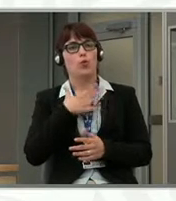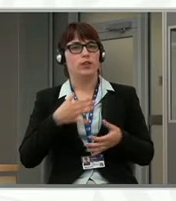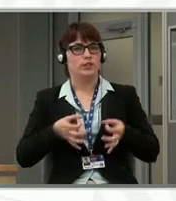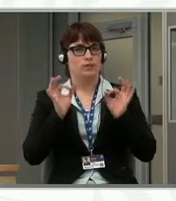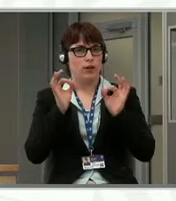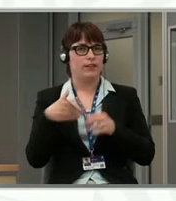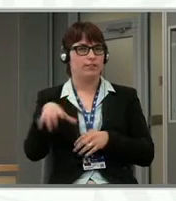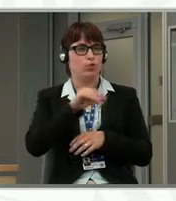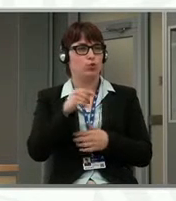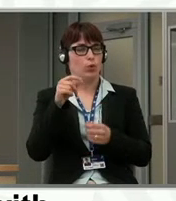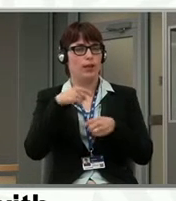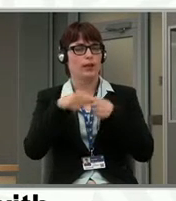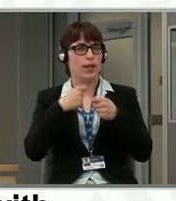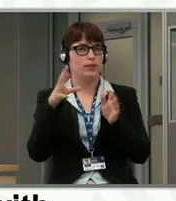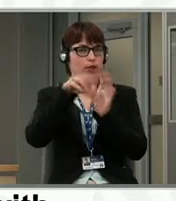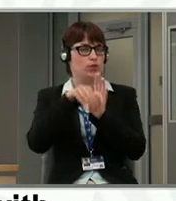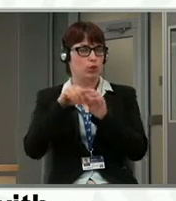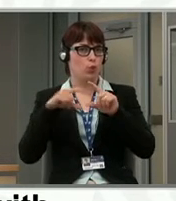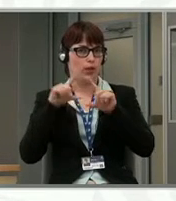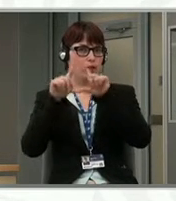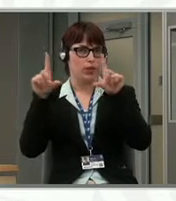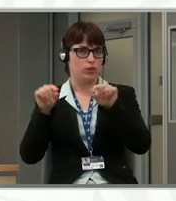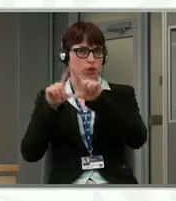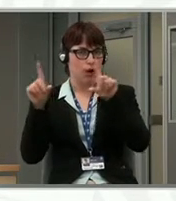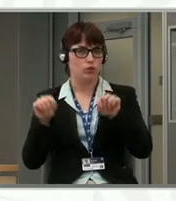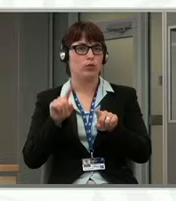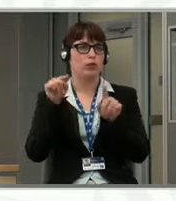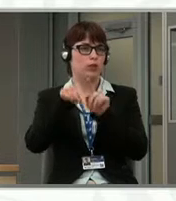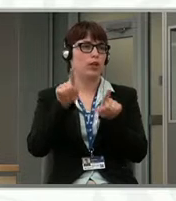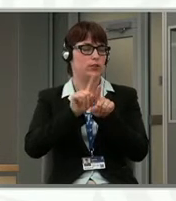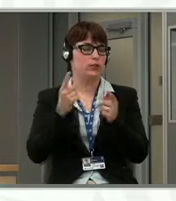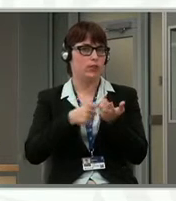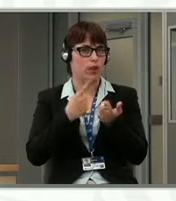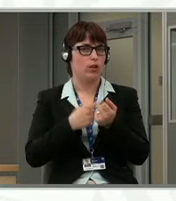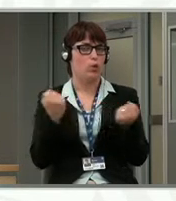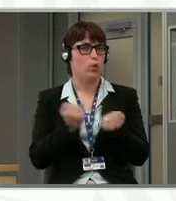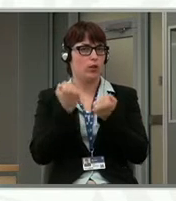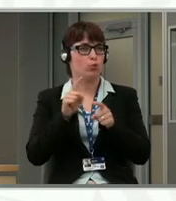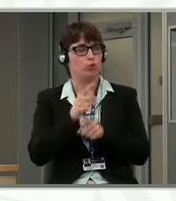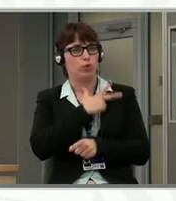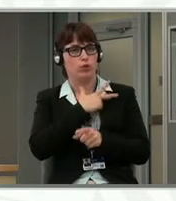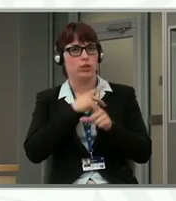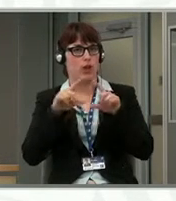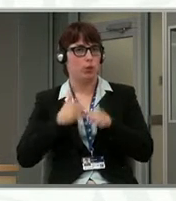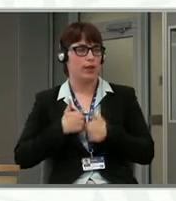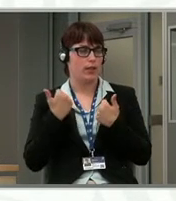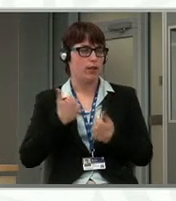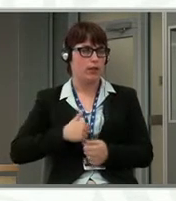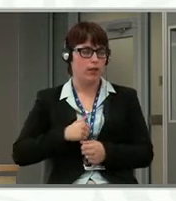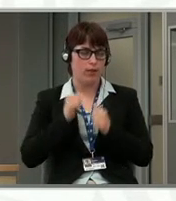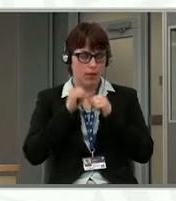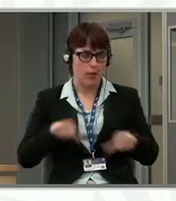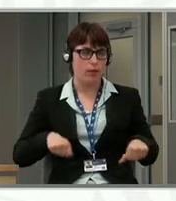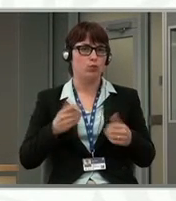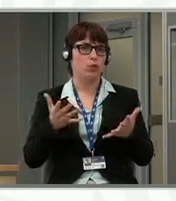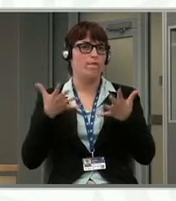It is very important to involve all the stakeholders to promote the inclusion of